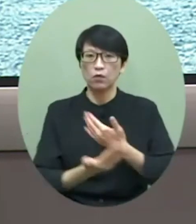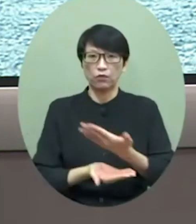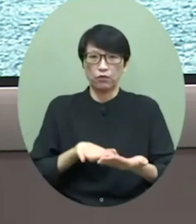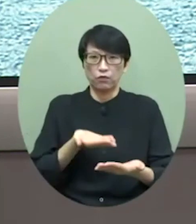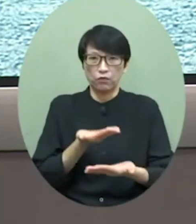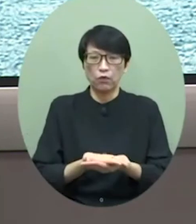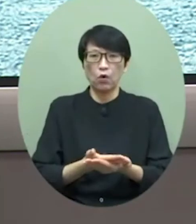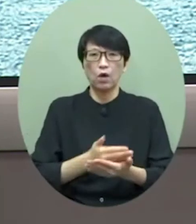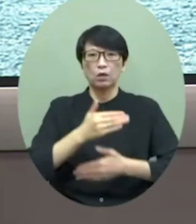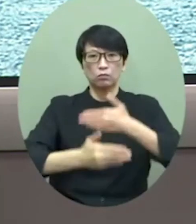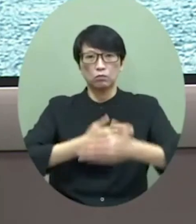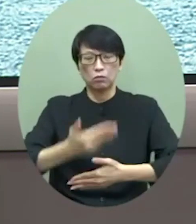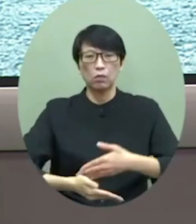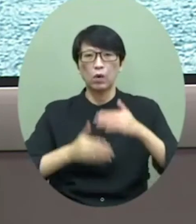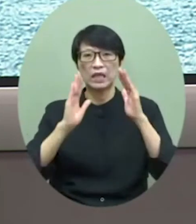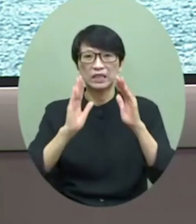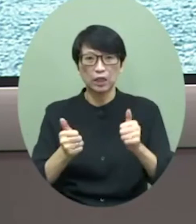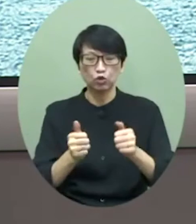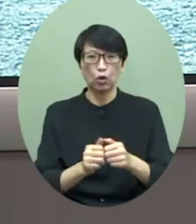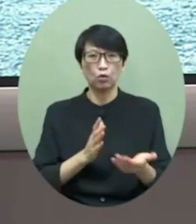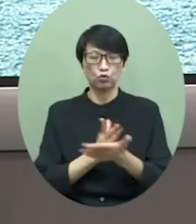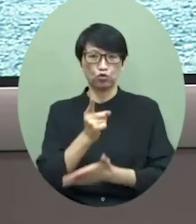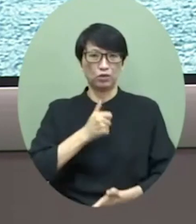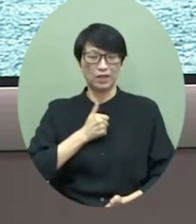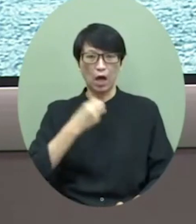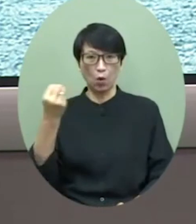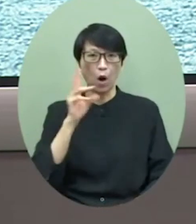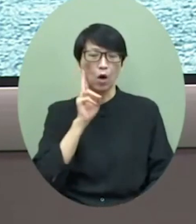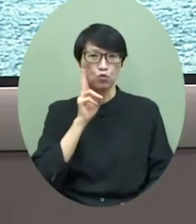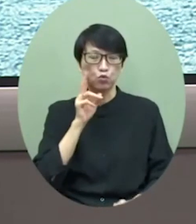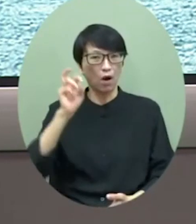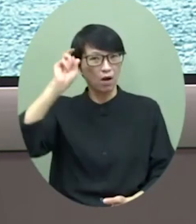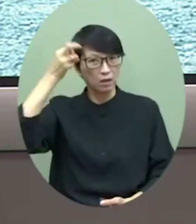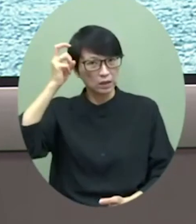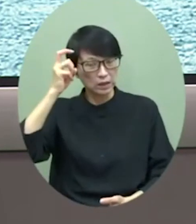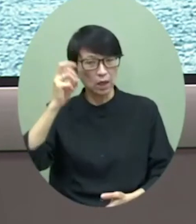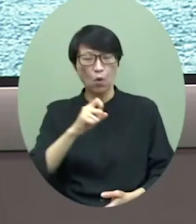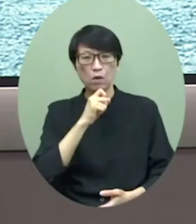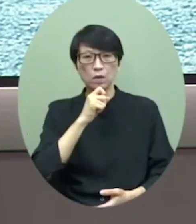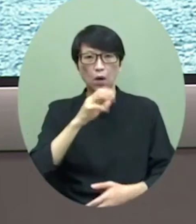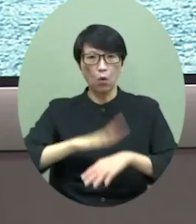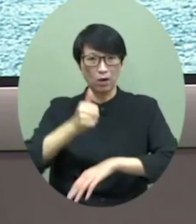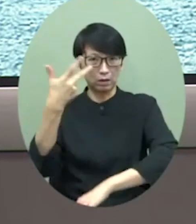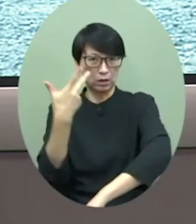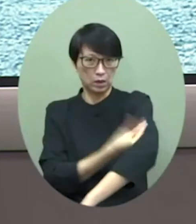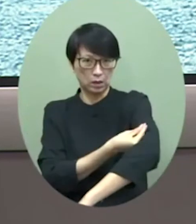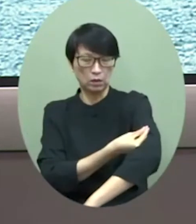least, for the community to go back to a more or less normal way of